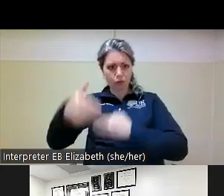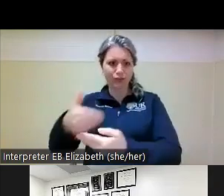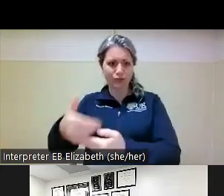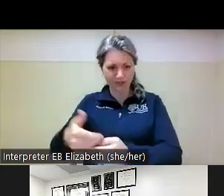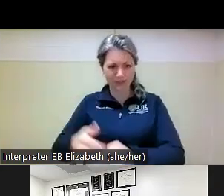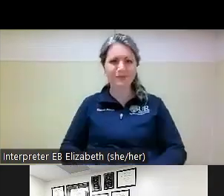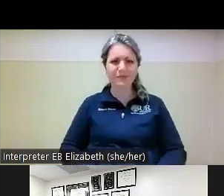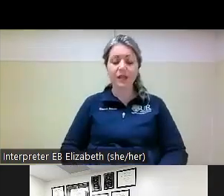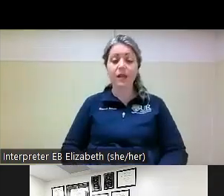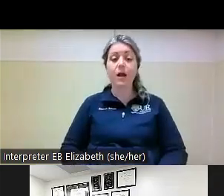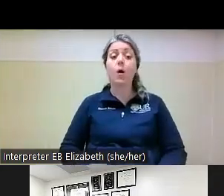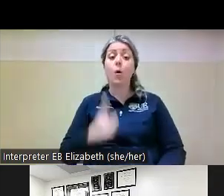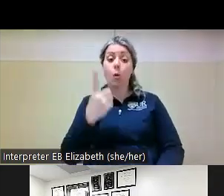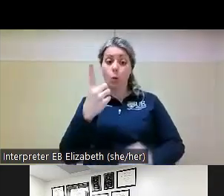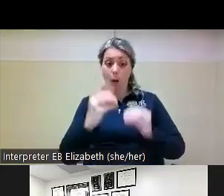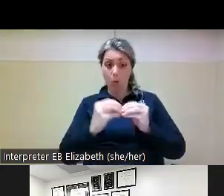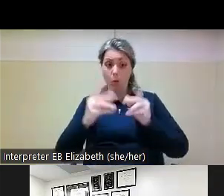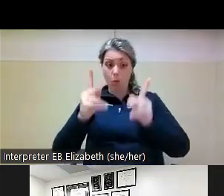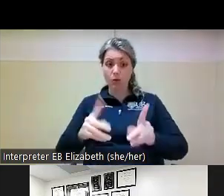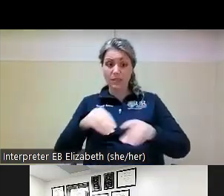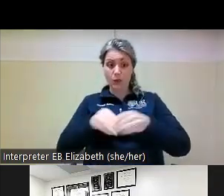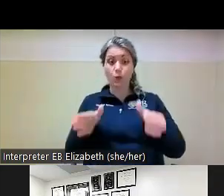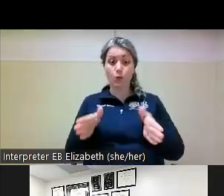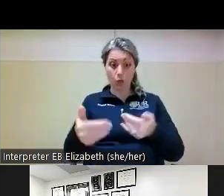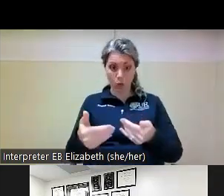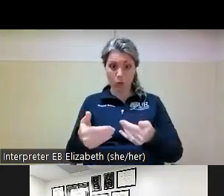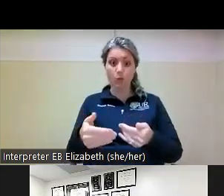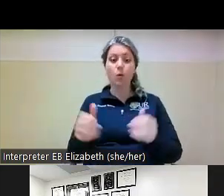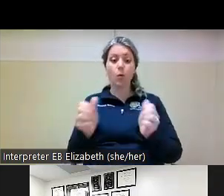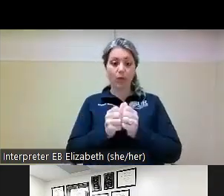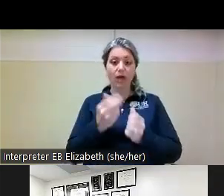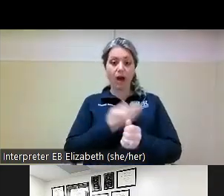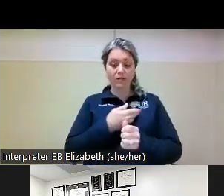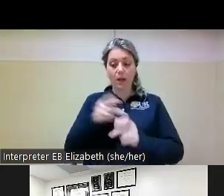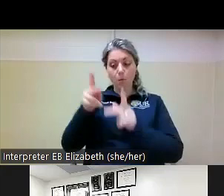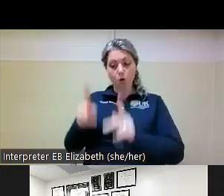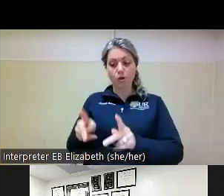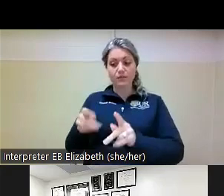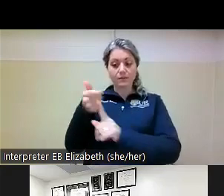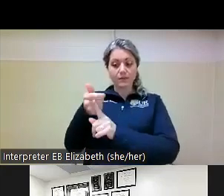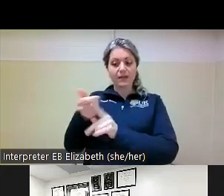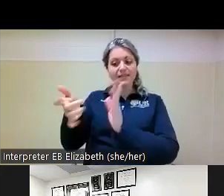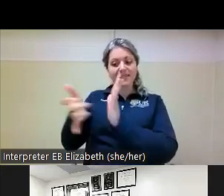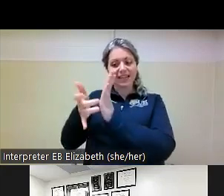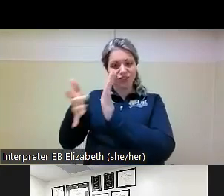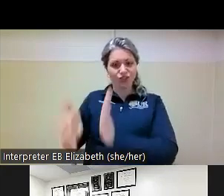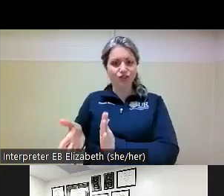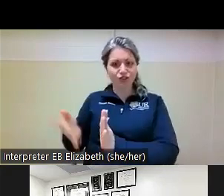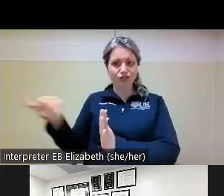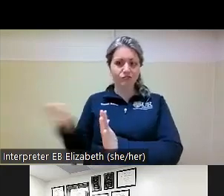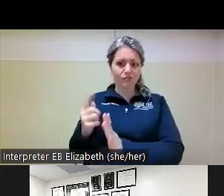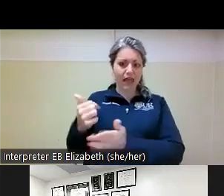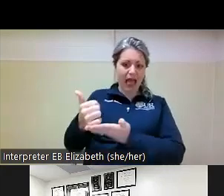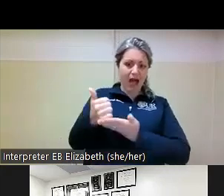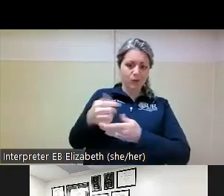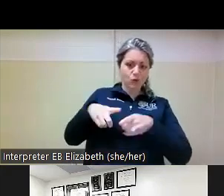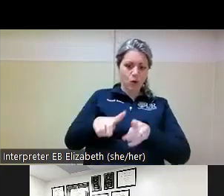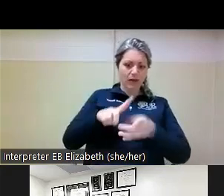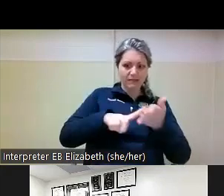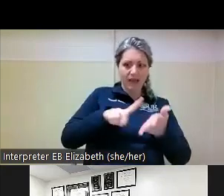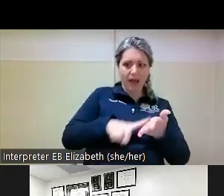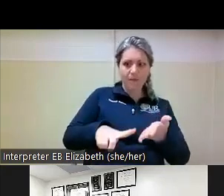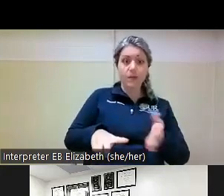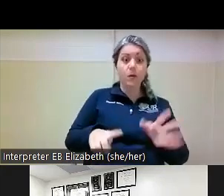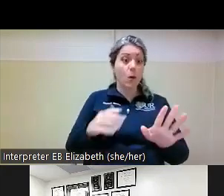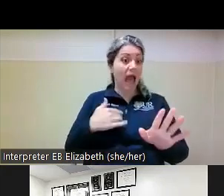other person in the room with us. Usually it's a technician who helps us during the exam, and we have both